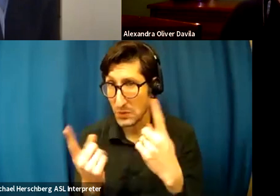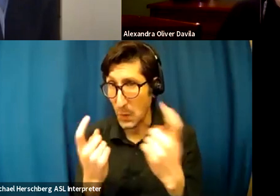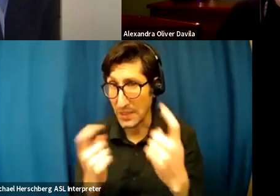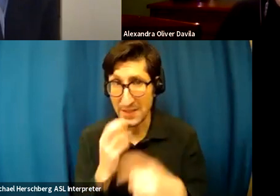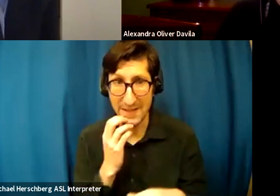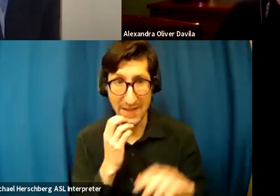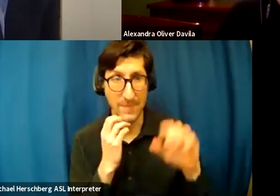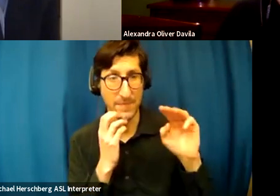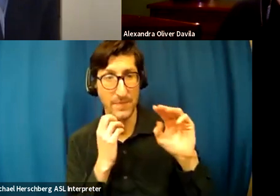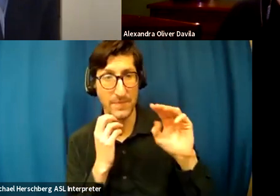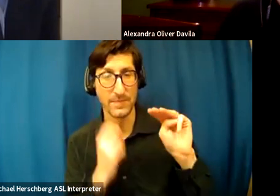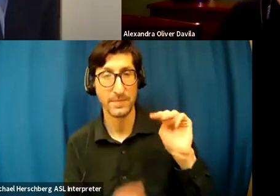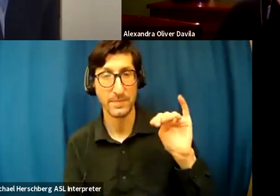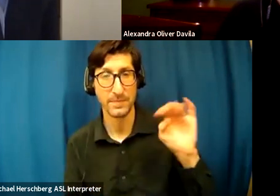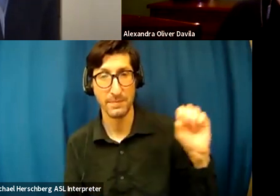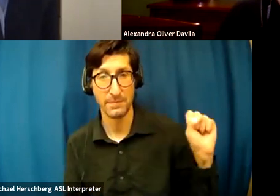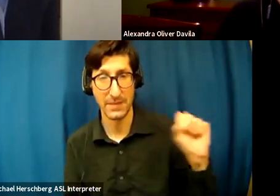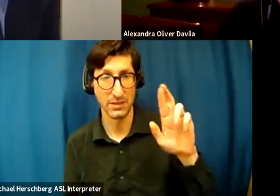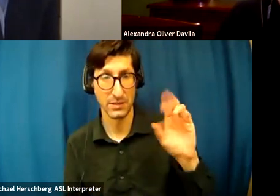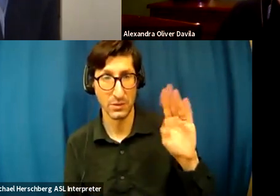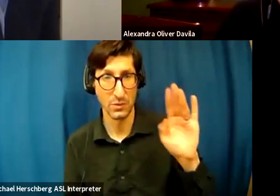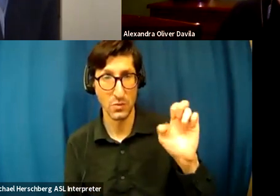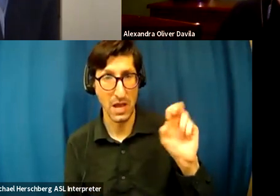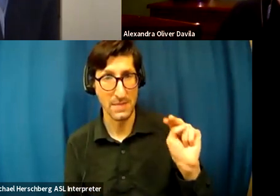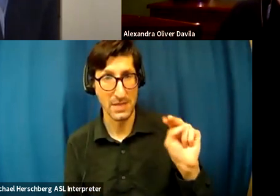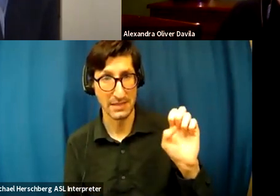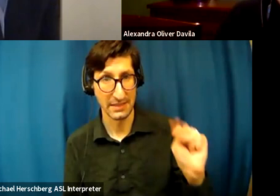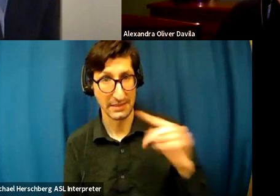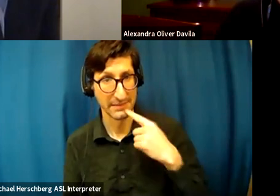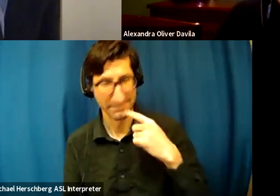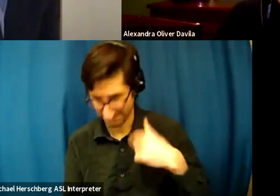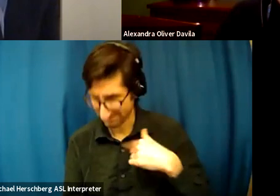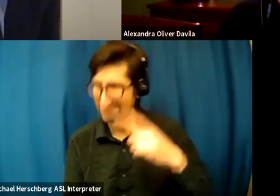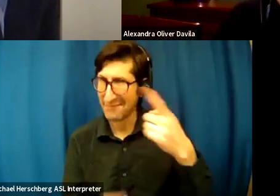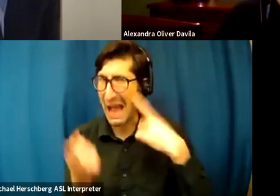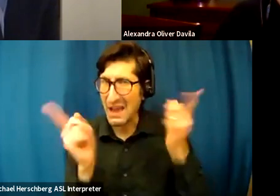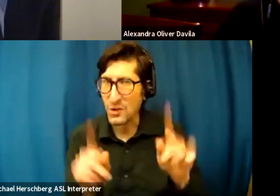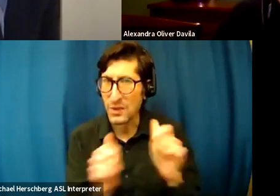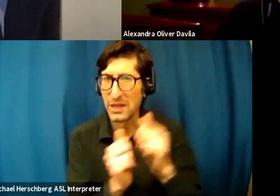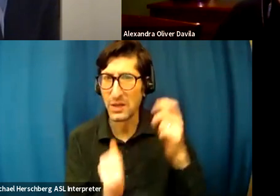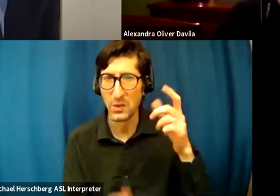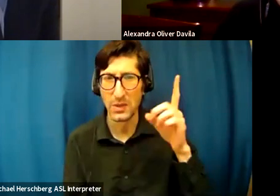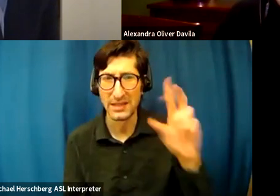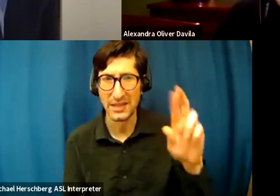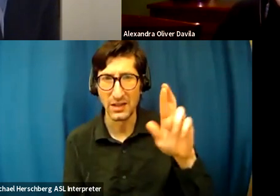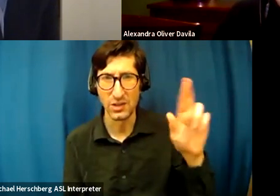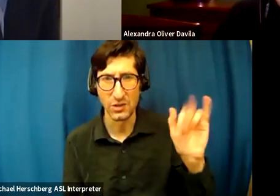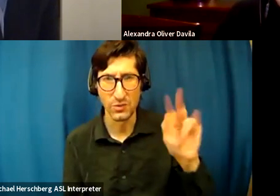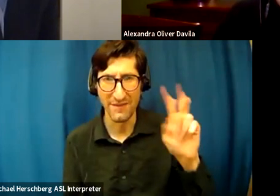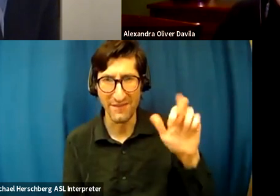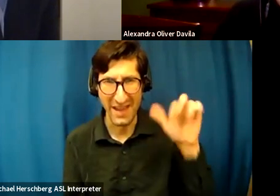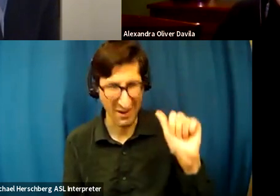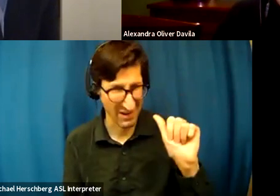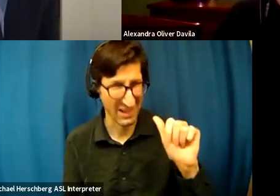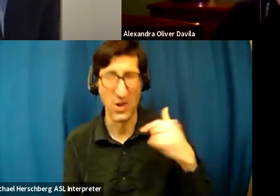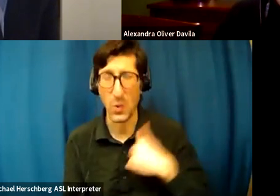No, I would agree with Dr. Rivera. I think we've had this question for a number of years. So this is not, I mean, Mr.